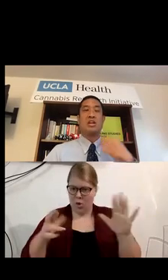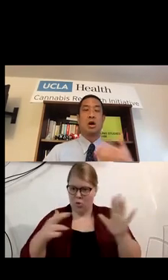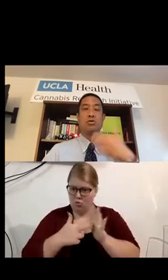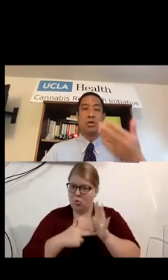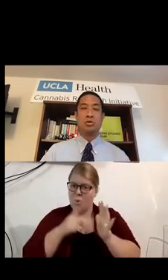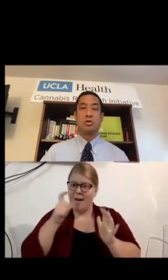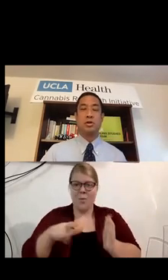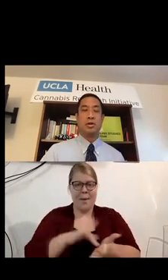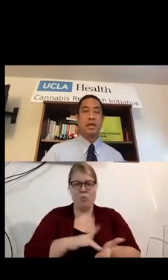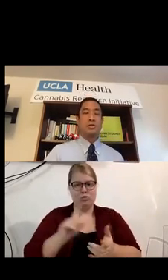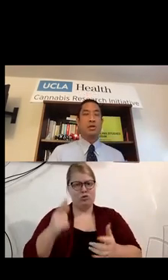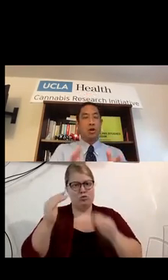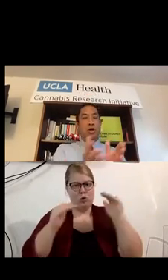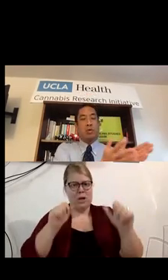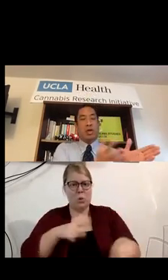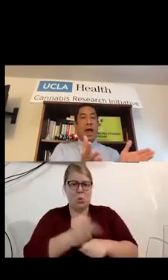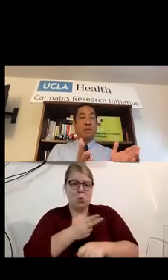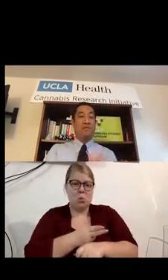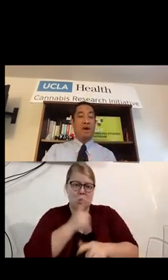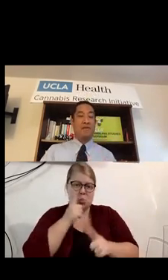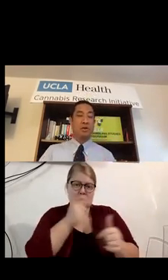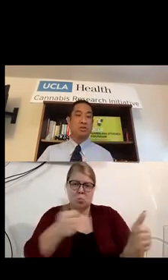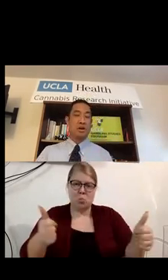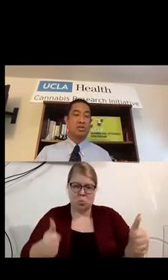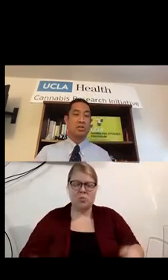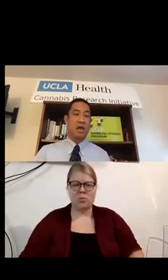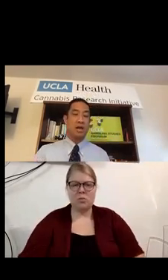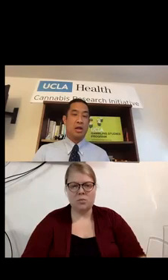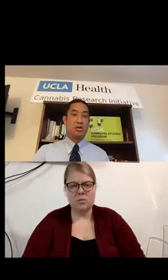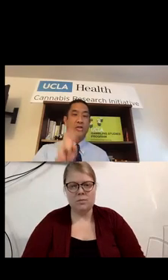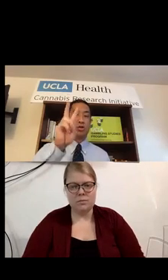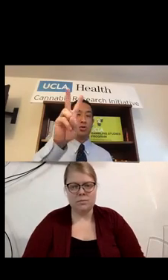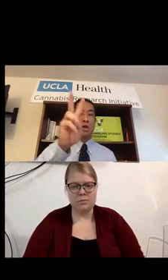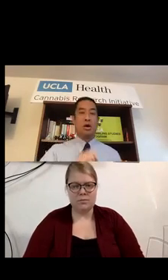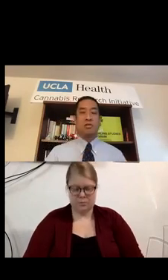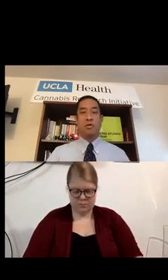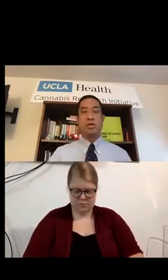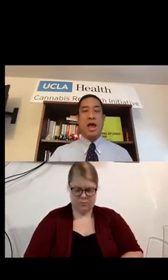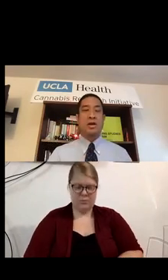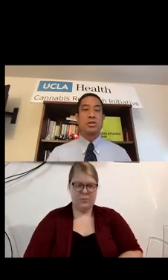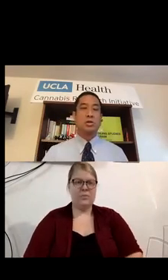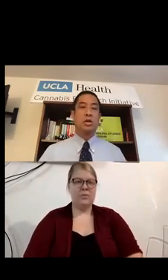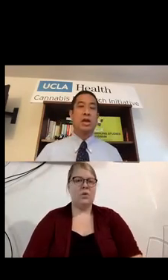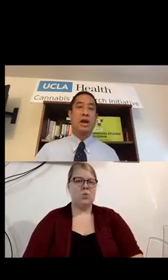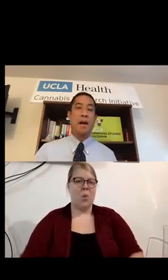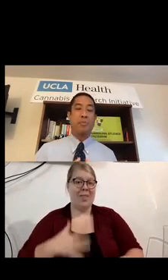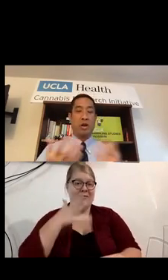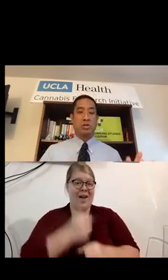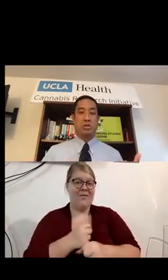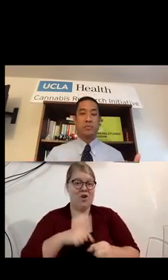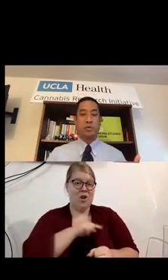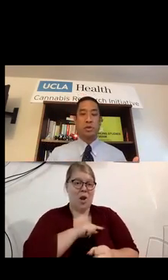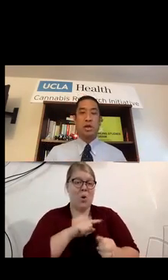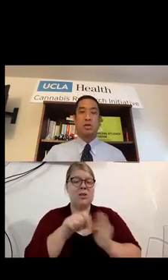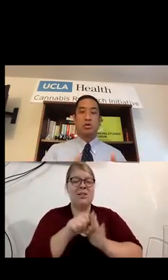can be adult use. So let's look at what's happened in the 5 years in our state. It took 2 years for it to actually get